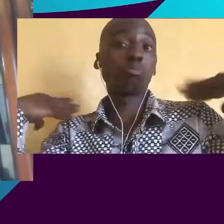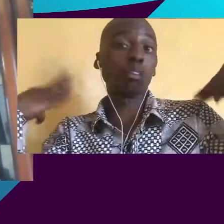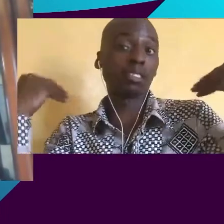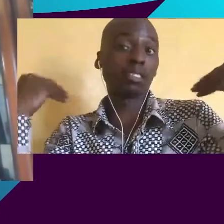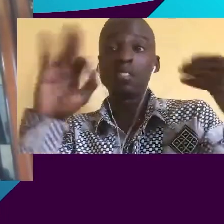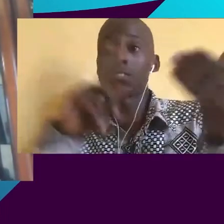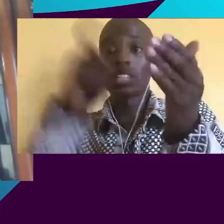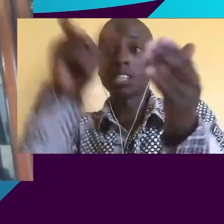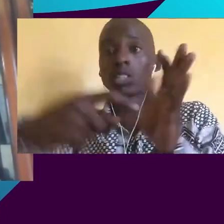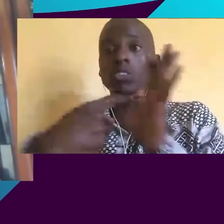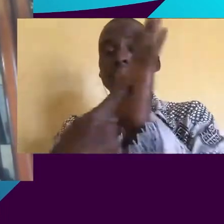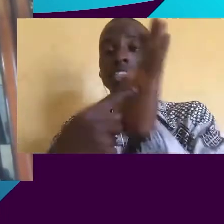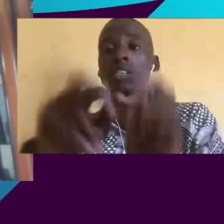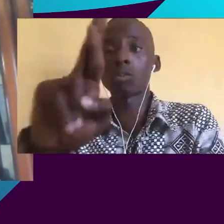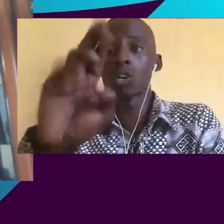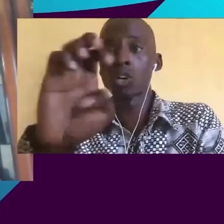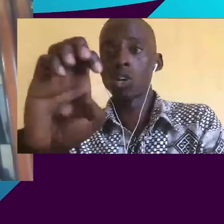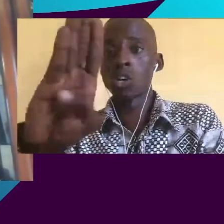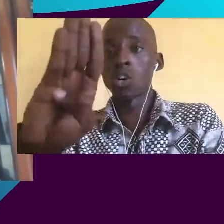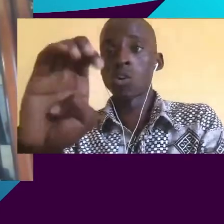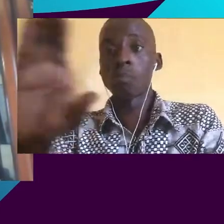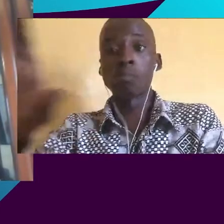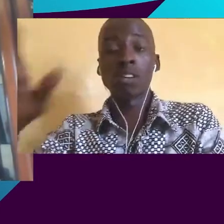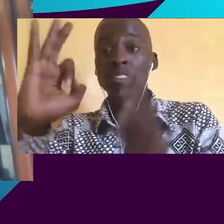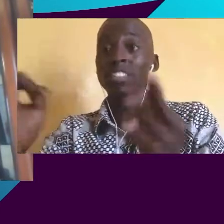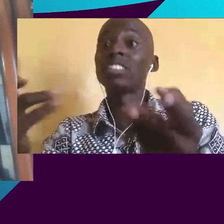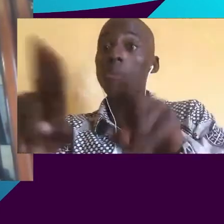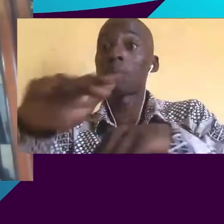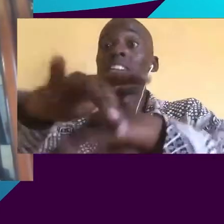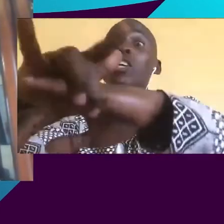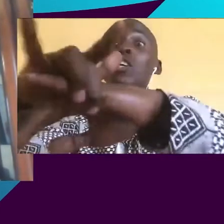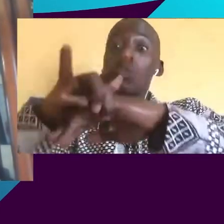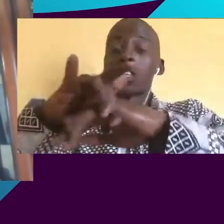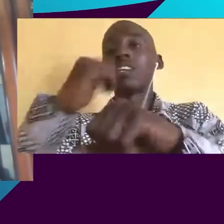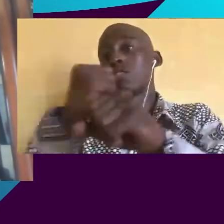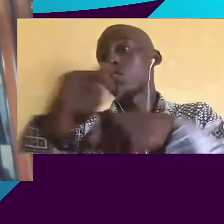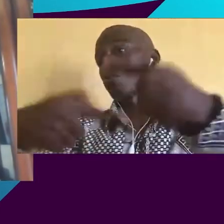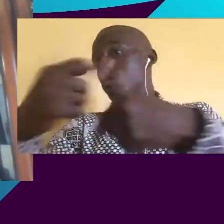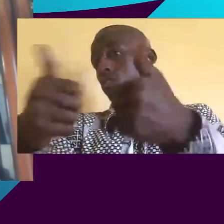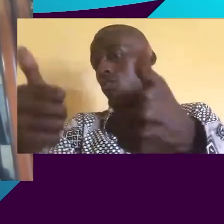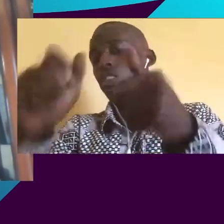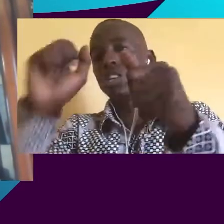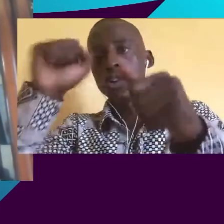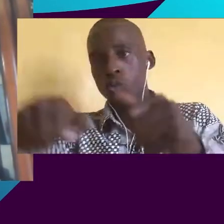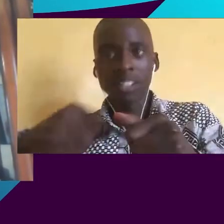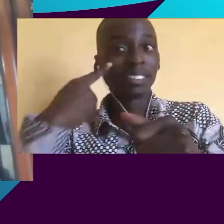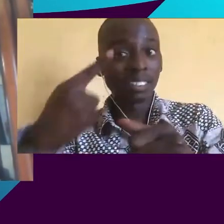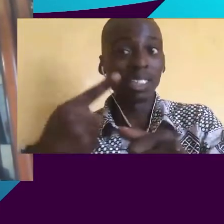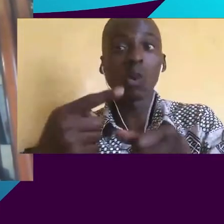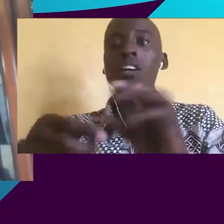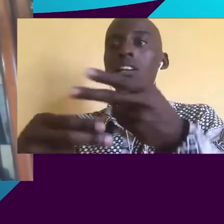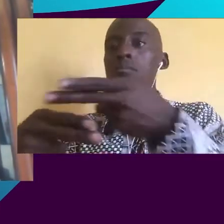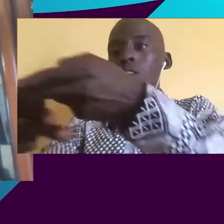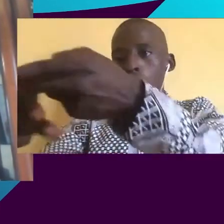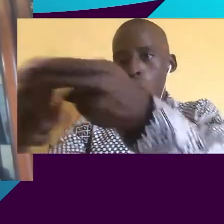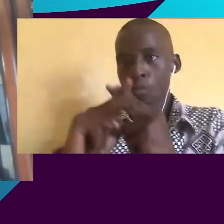where things have worked in the UK, yes, it's very good. We can get them. And then we try to see how they can be tailored to the situation where we are